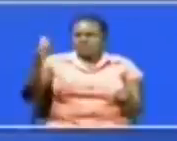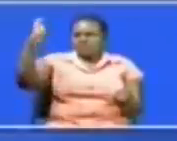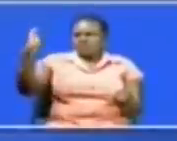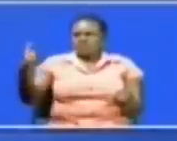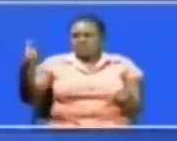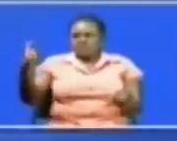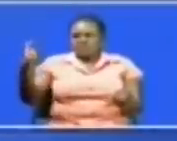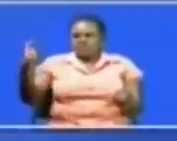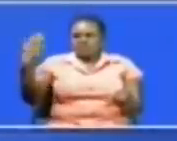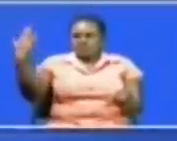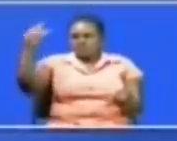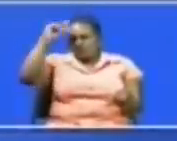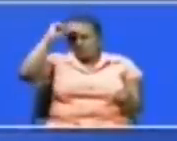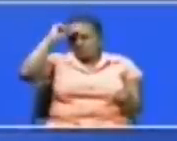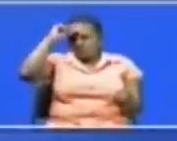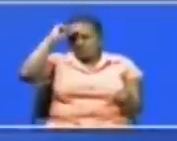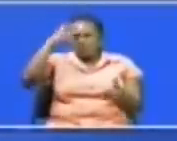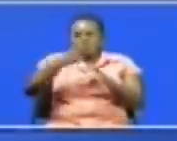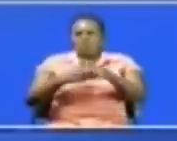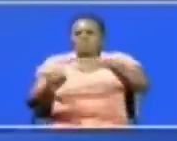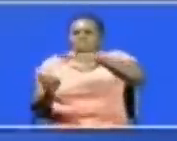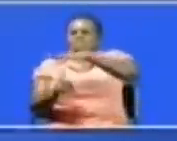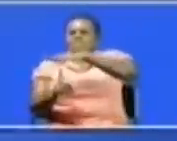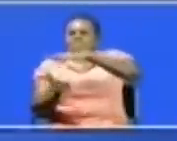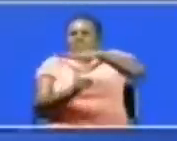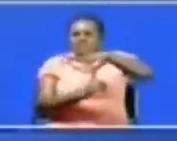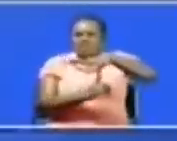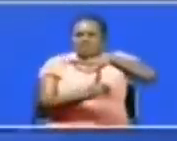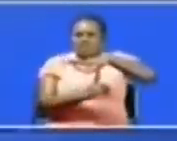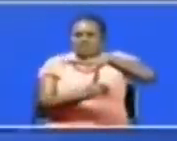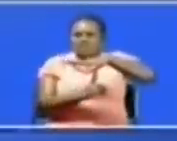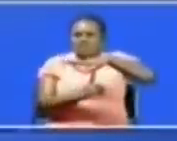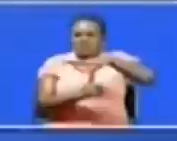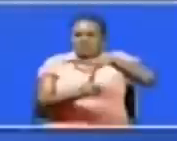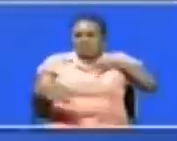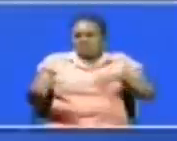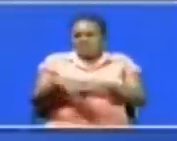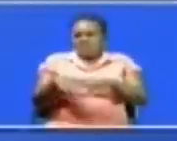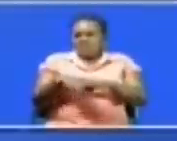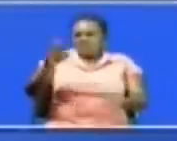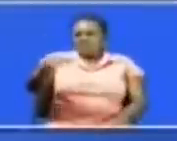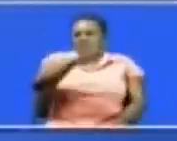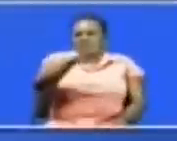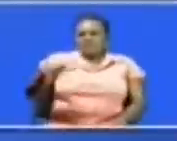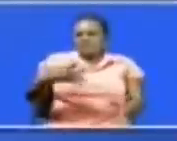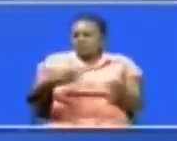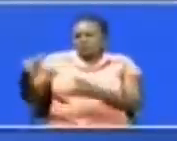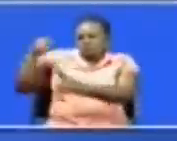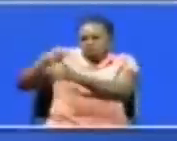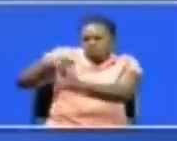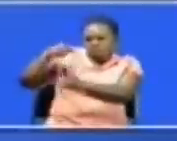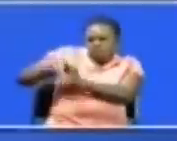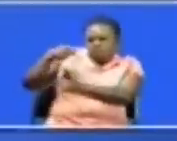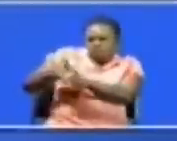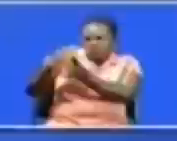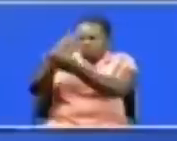of government, do emanate from the ministries. So the reason why members of parliament go out of their way to lobby the